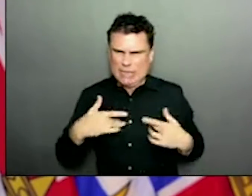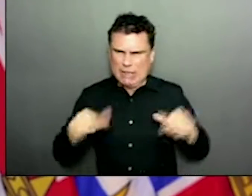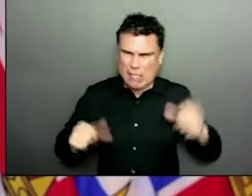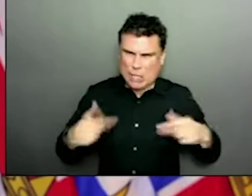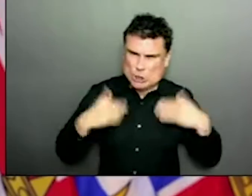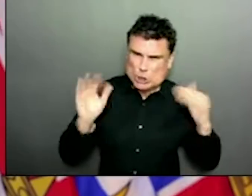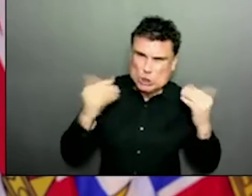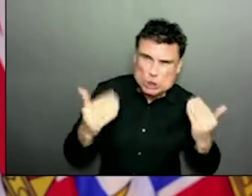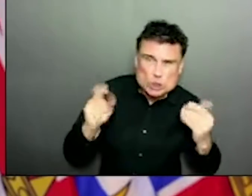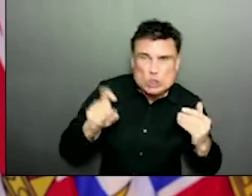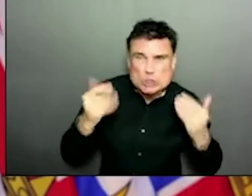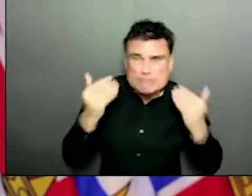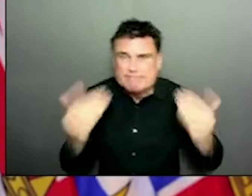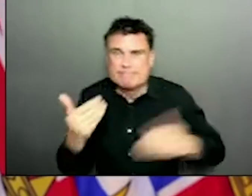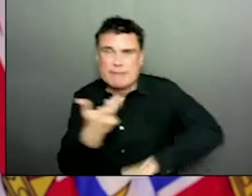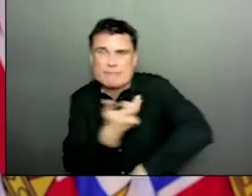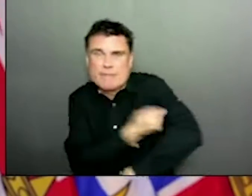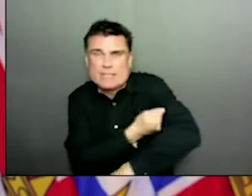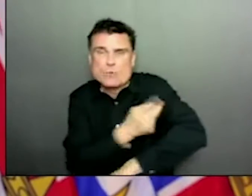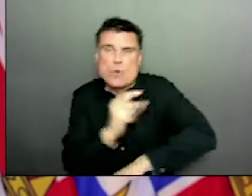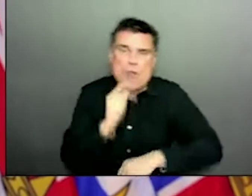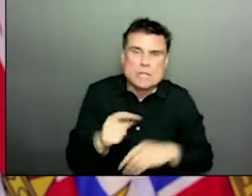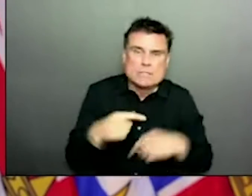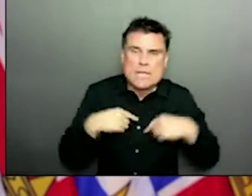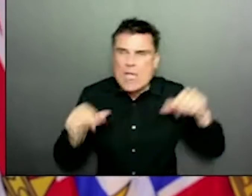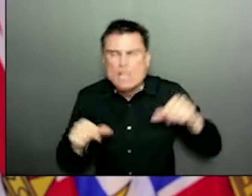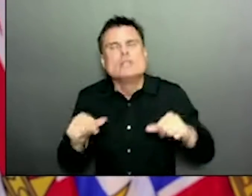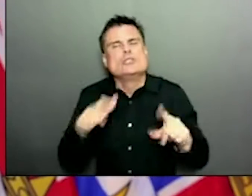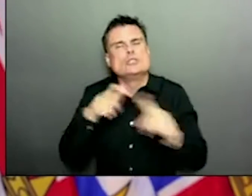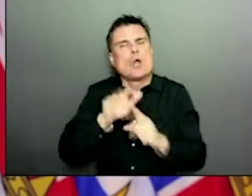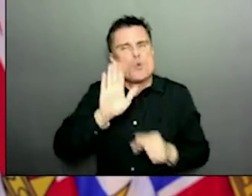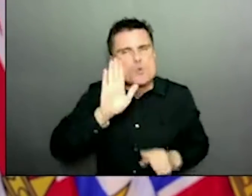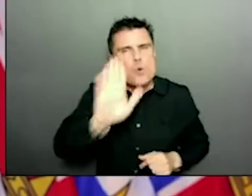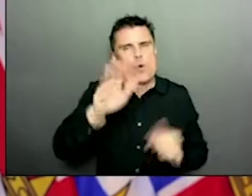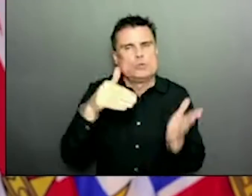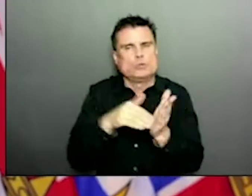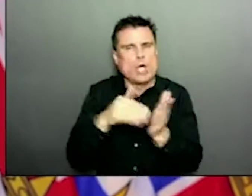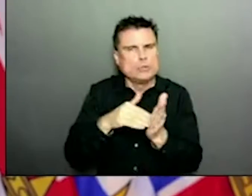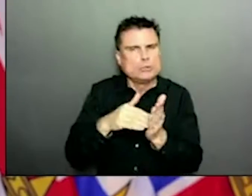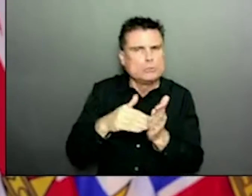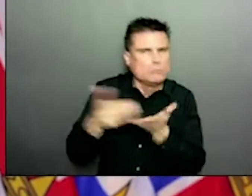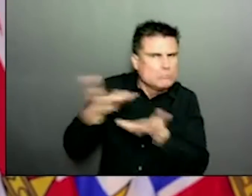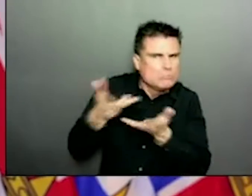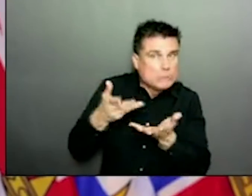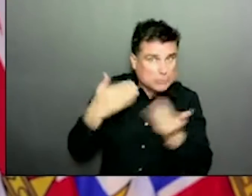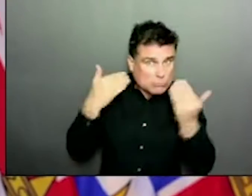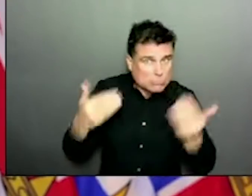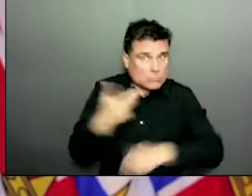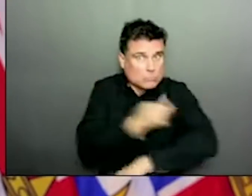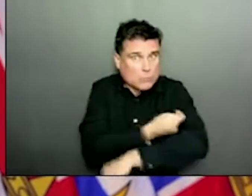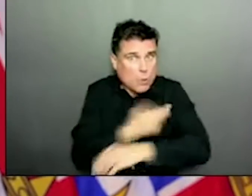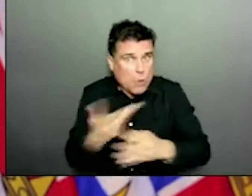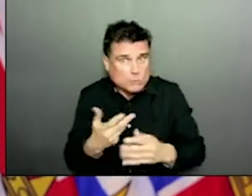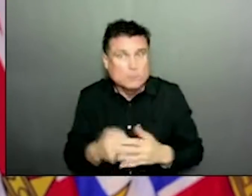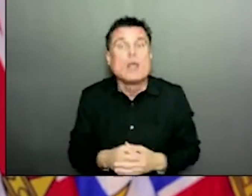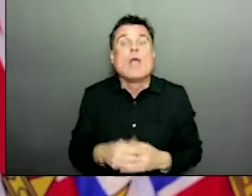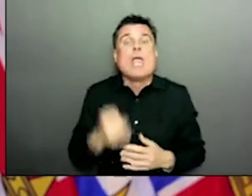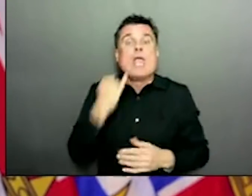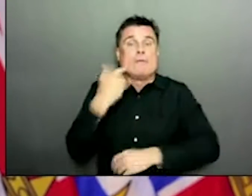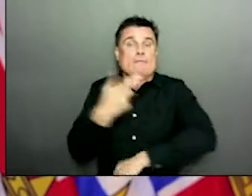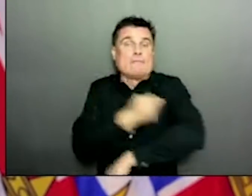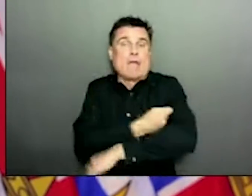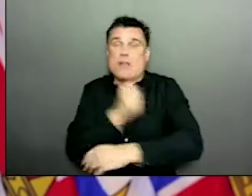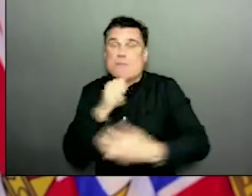this vaccine is not yet recommended for people who are immune compromised is because the clinical trials